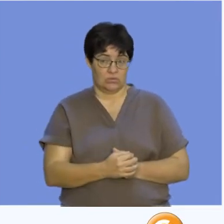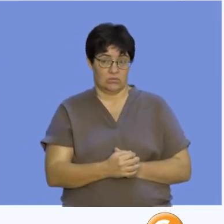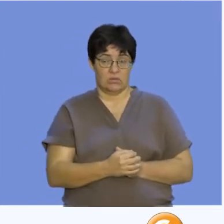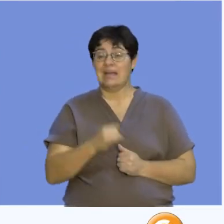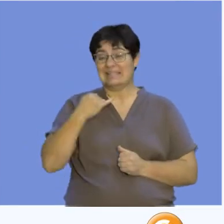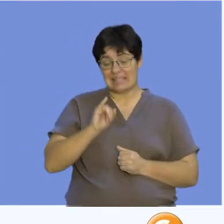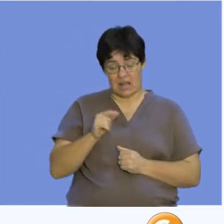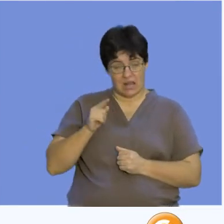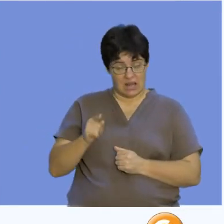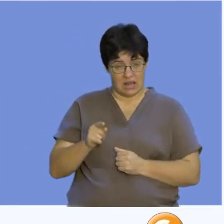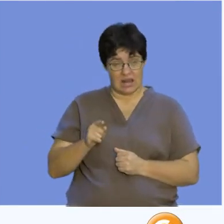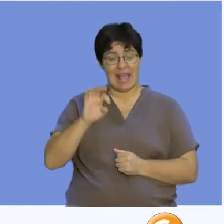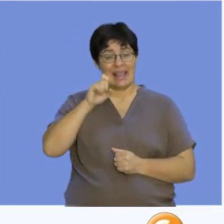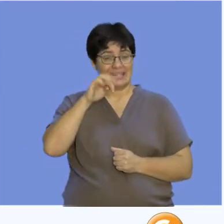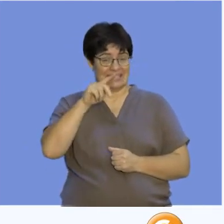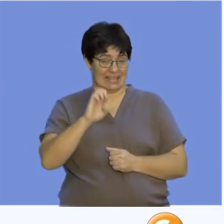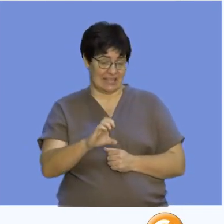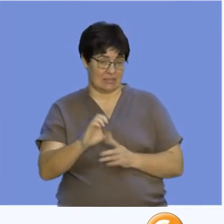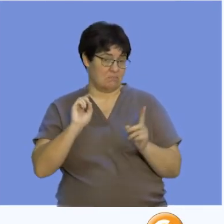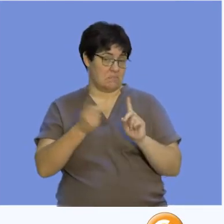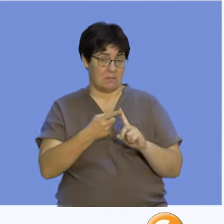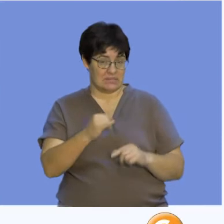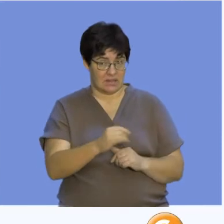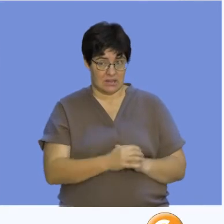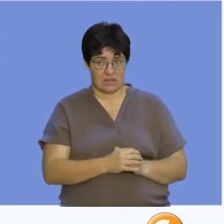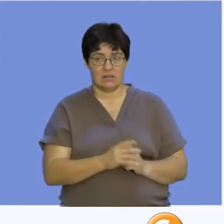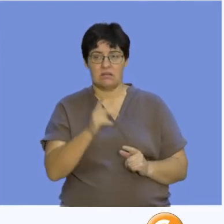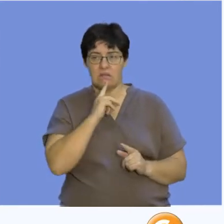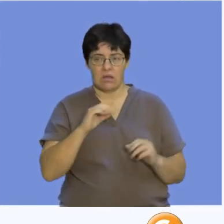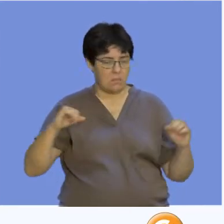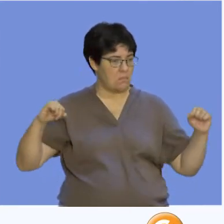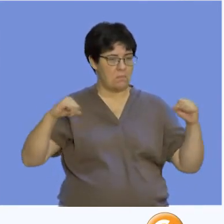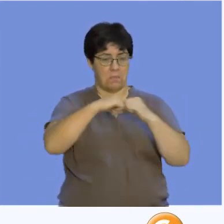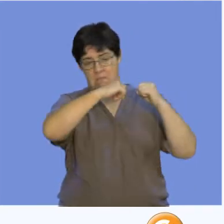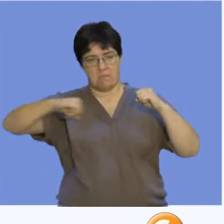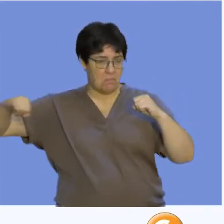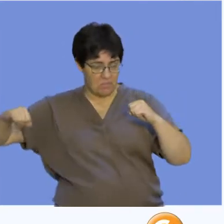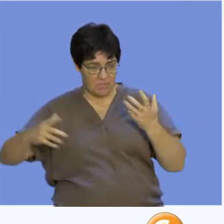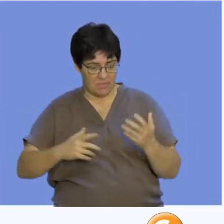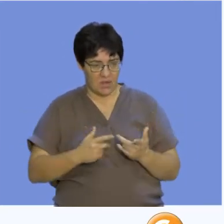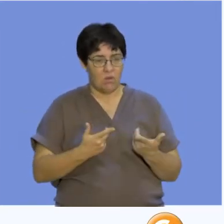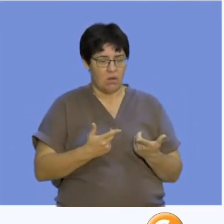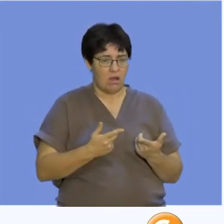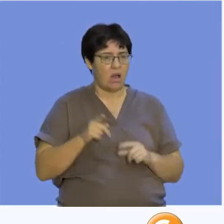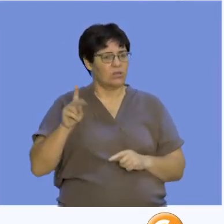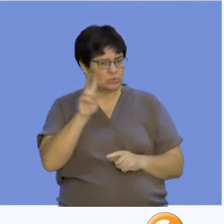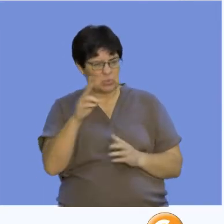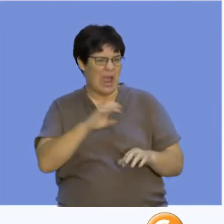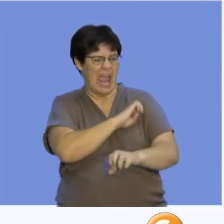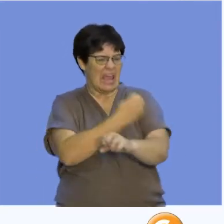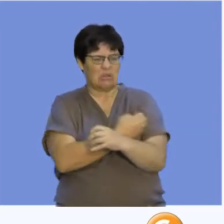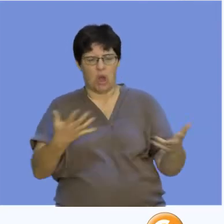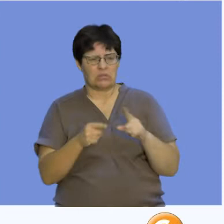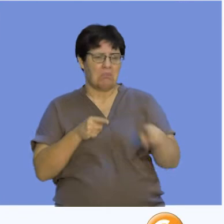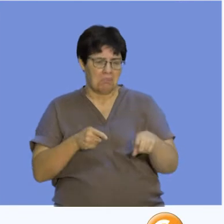got it as an elastic collision. Let's let them, oh, look at that. The 2 goes off with lots of energy. 1's going